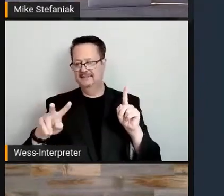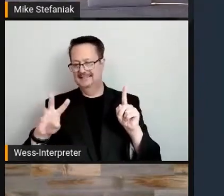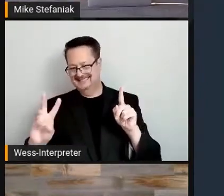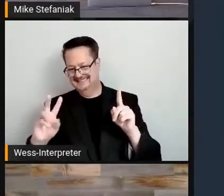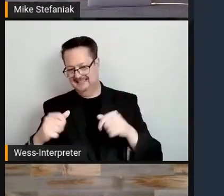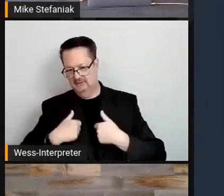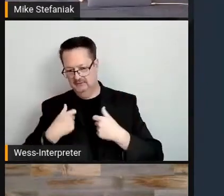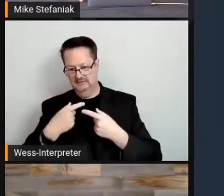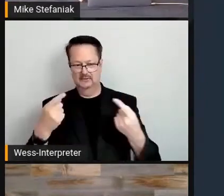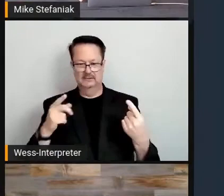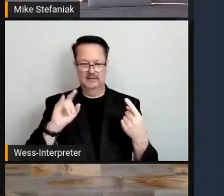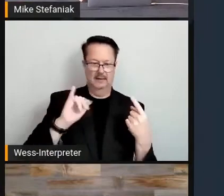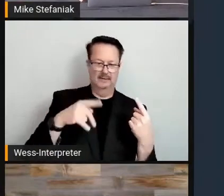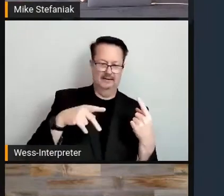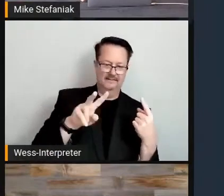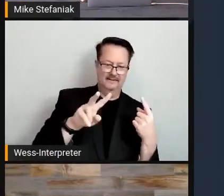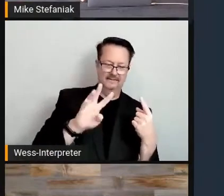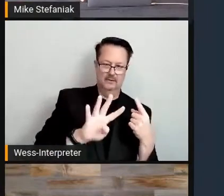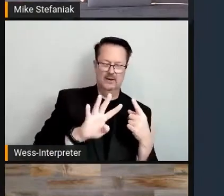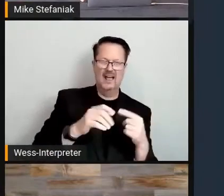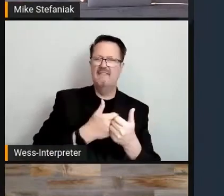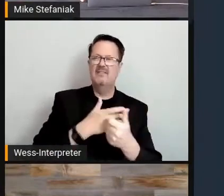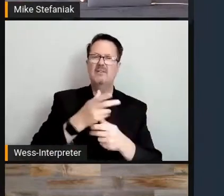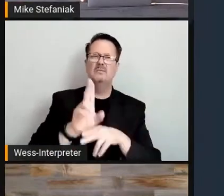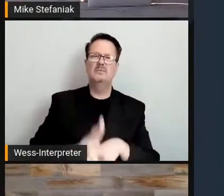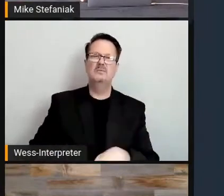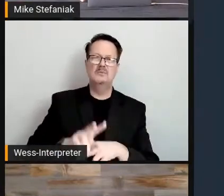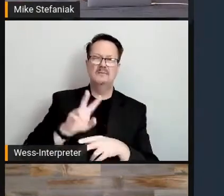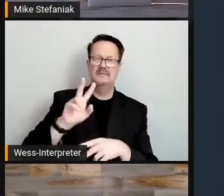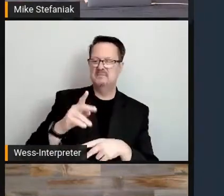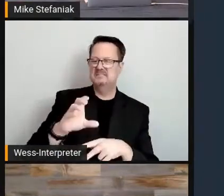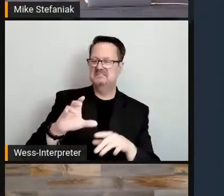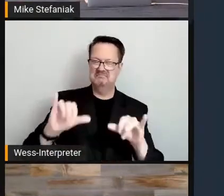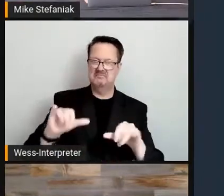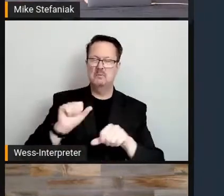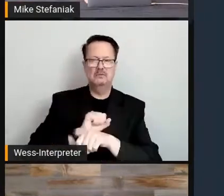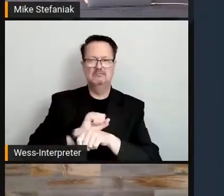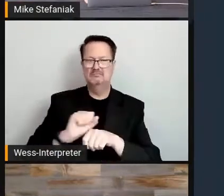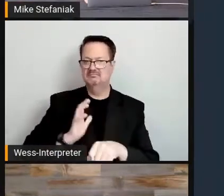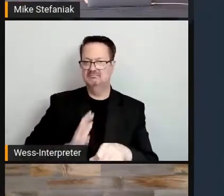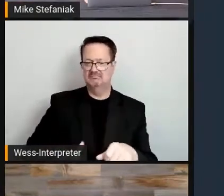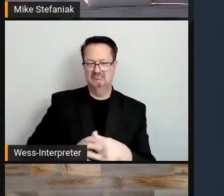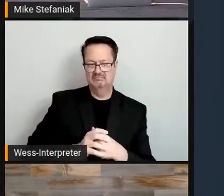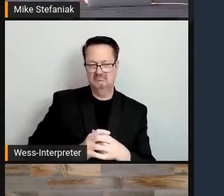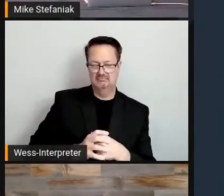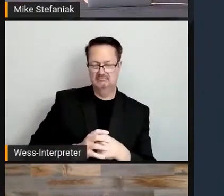But everything you're used to in VPCs, all of that still works.